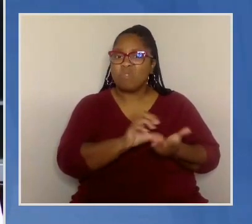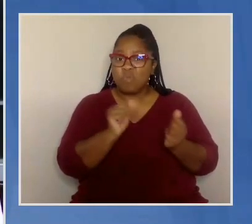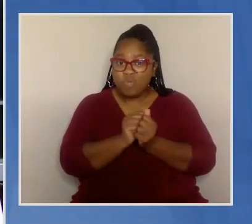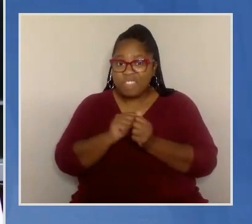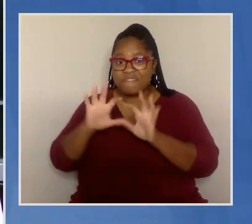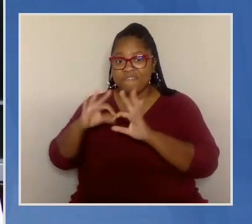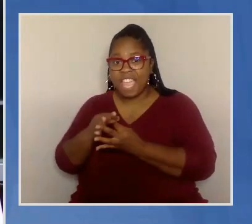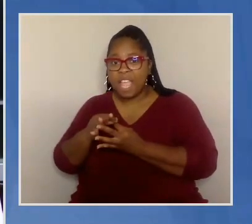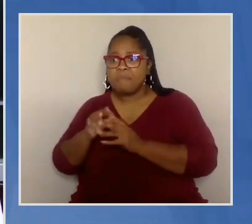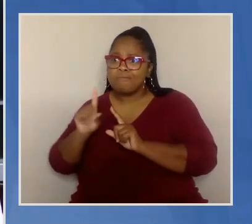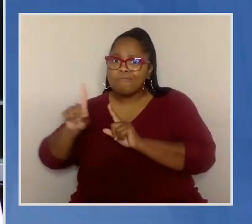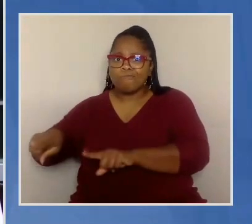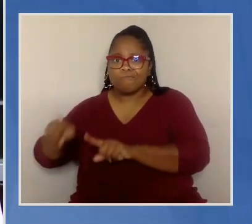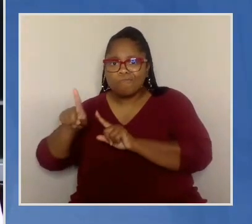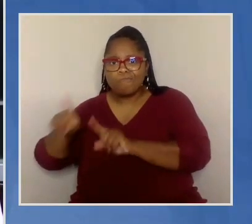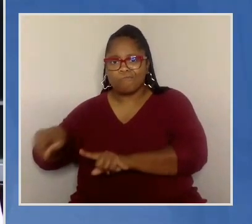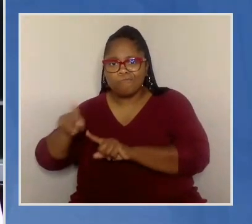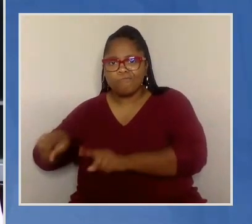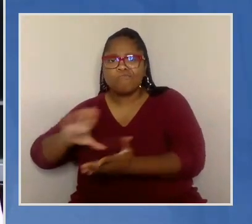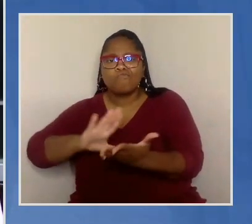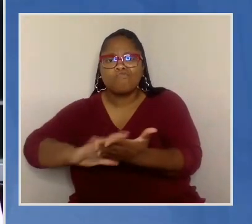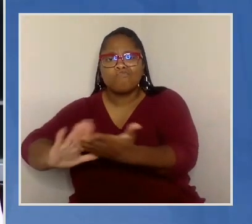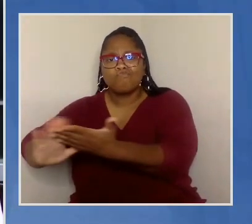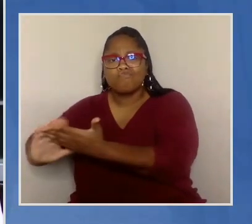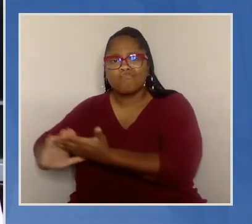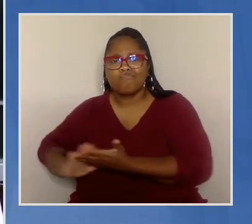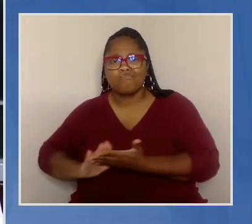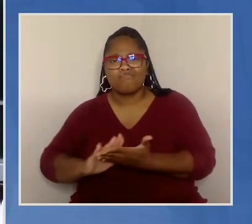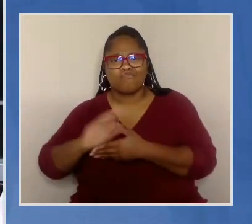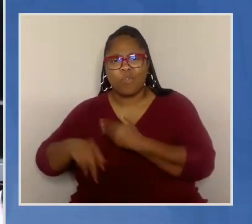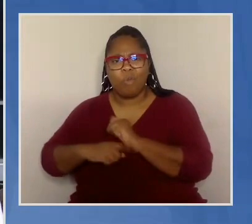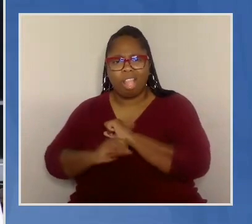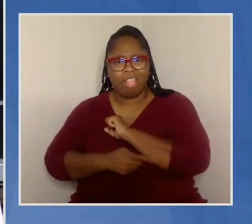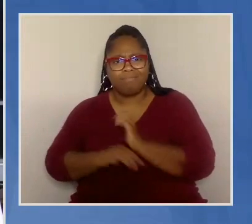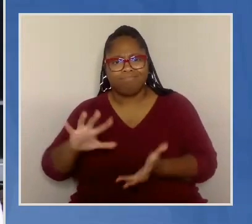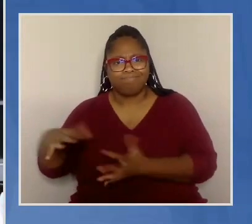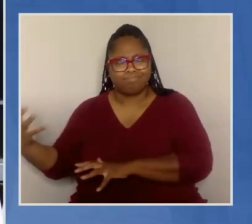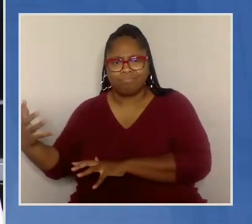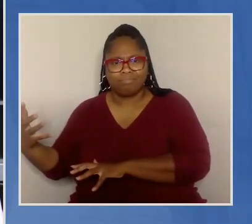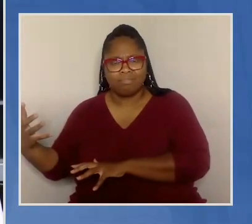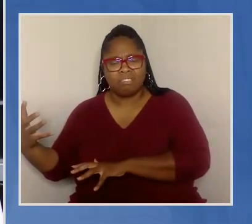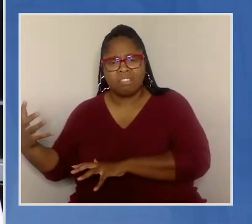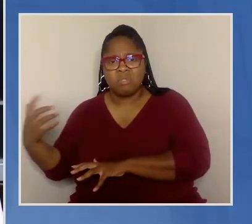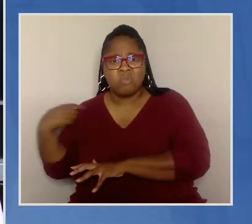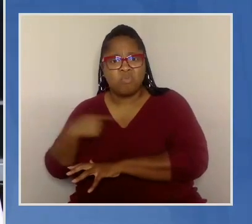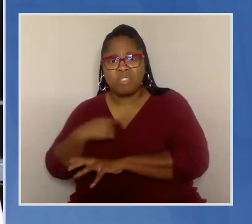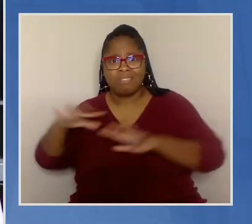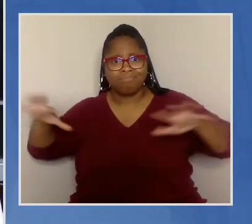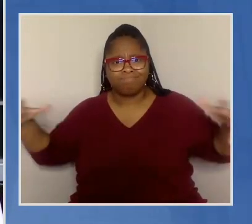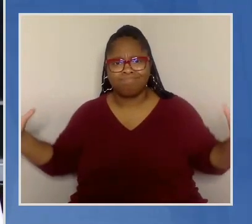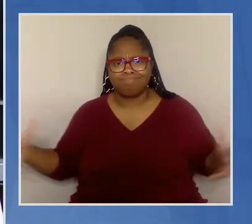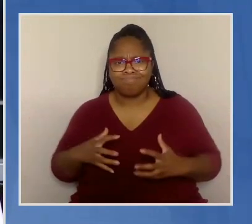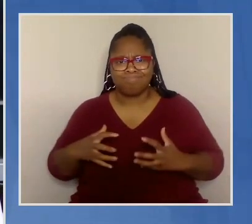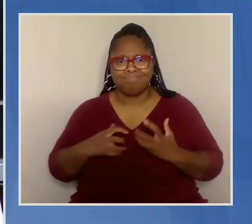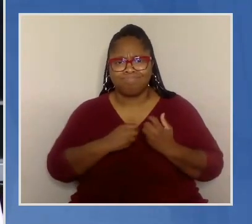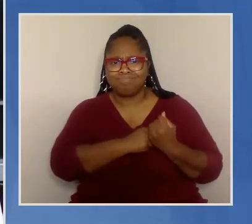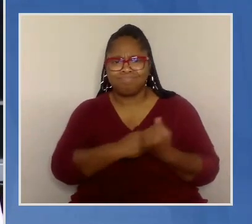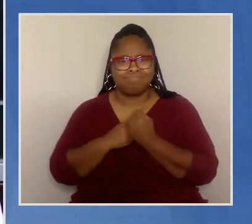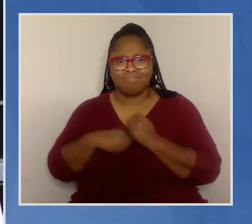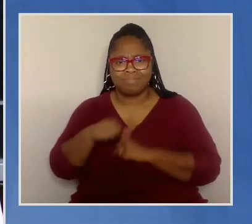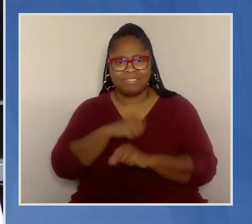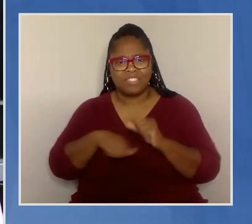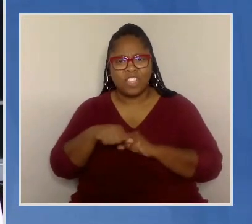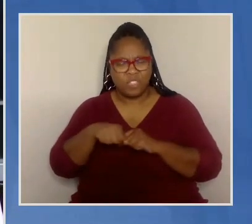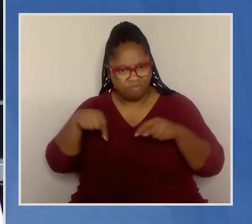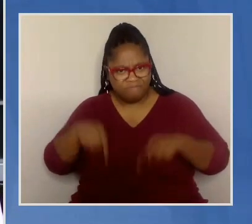his family cleaning up the debris. We're coming together in America. We're coming together and we're